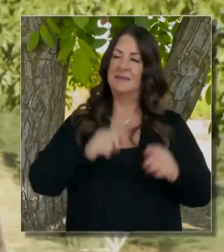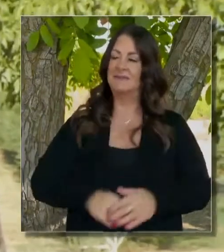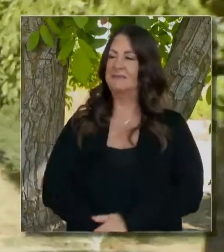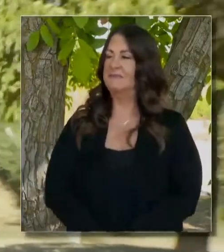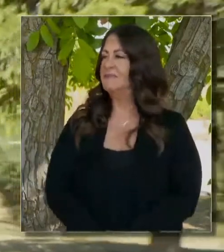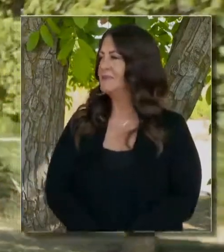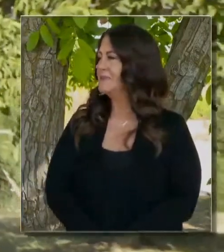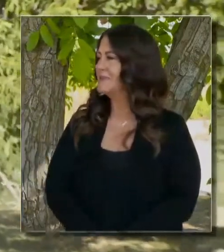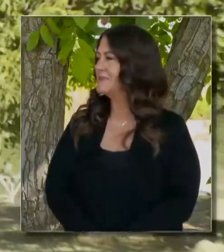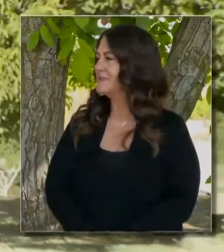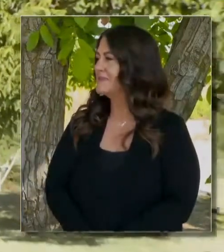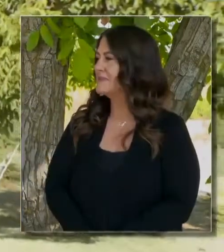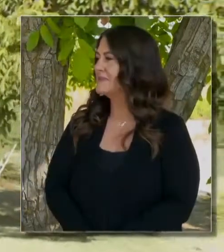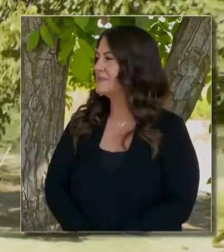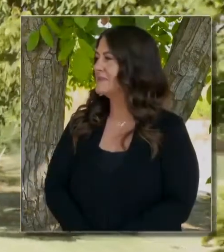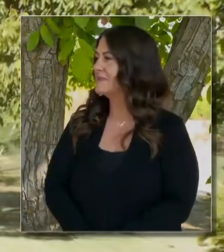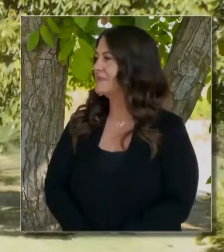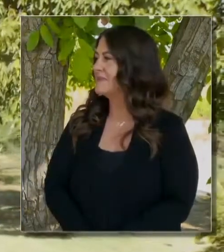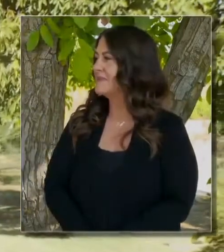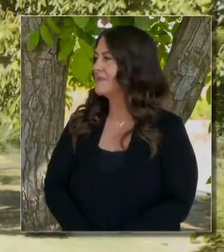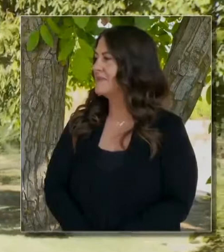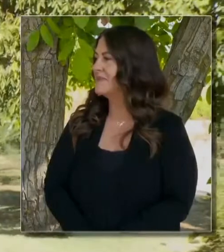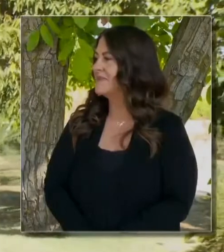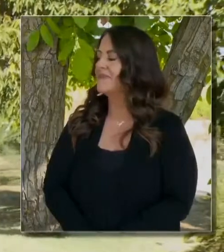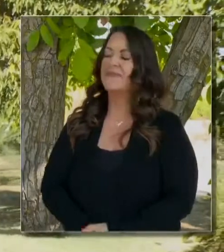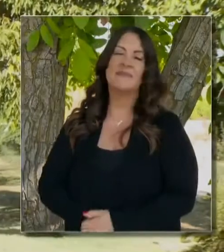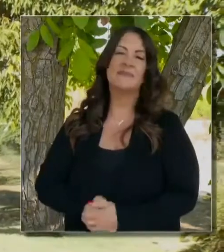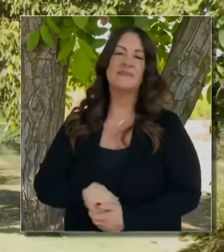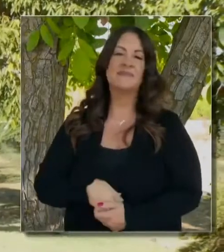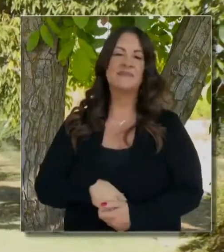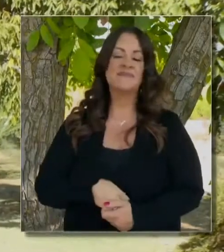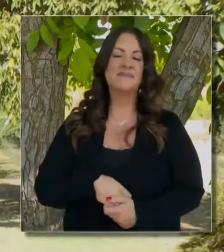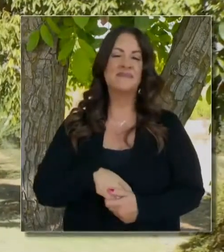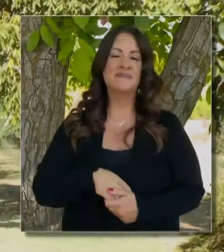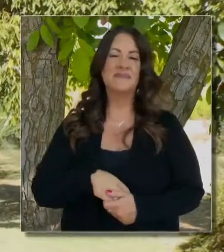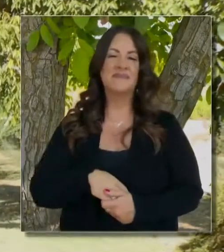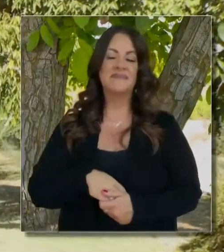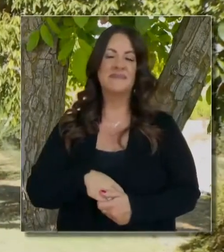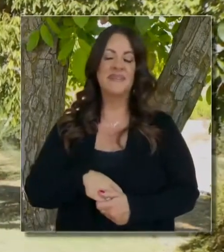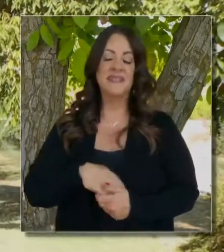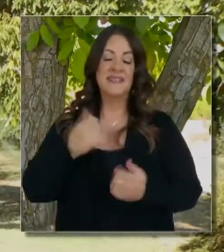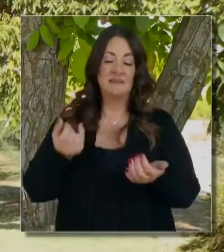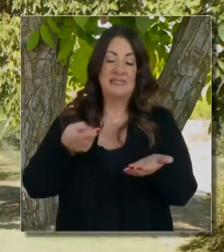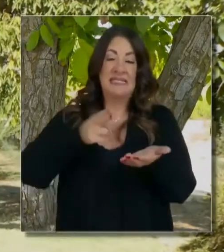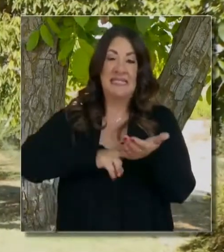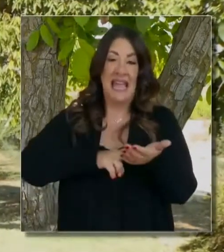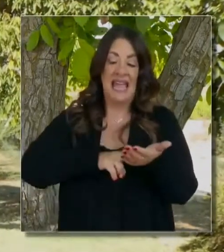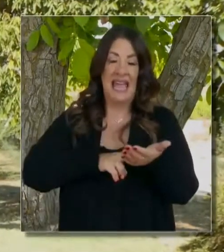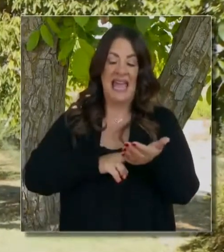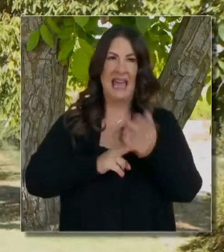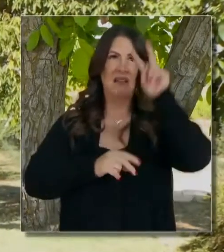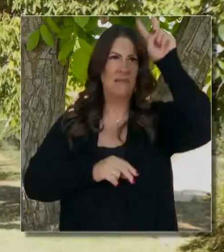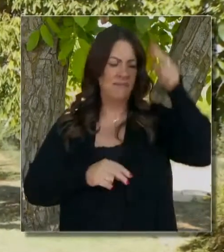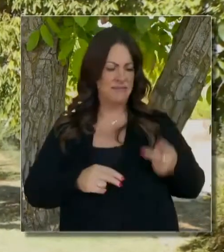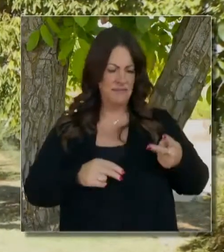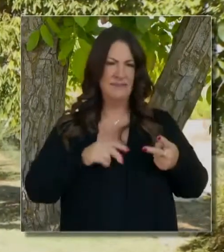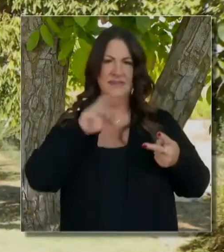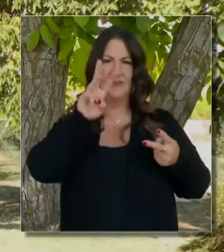All right. With a walnut. In fact, a walnut in one